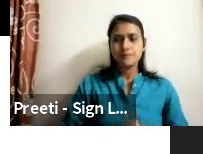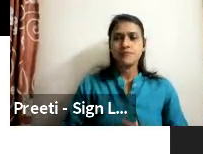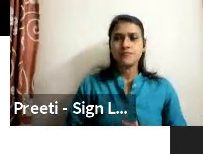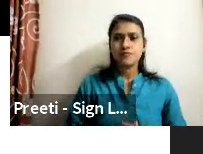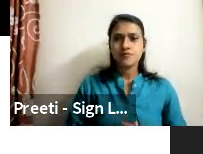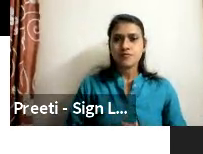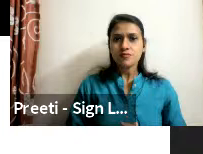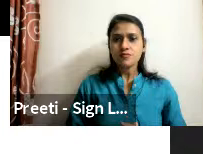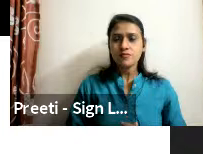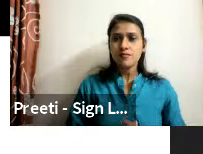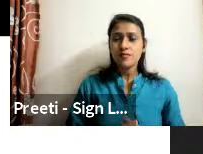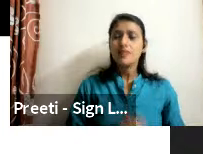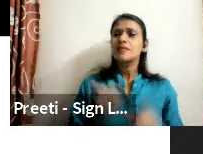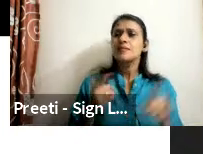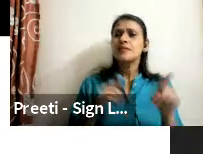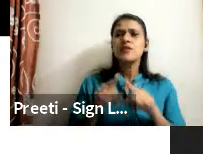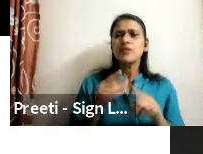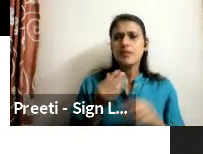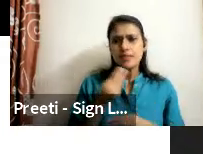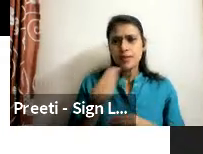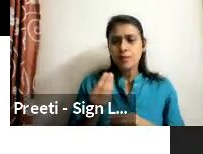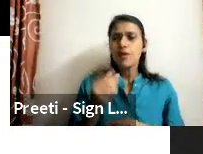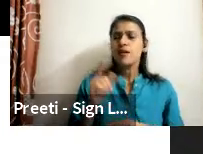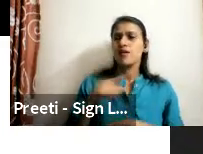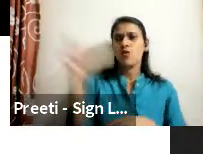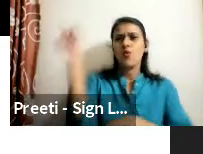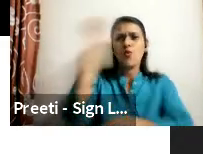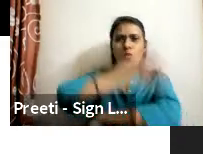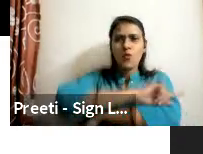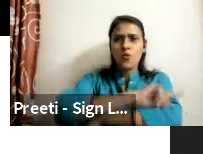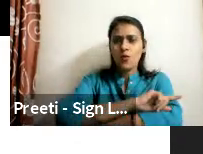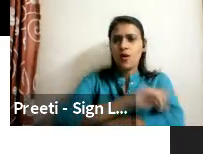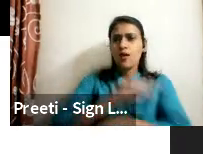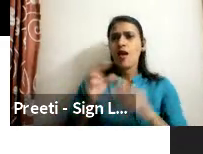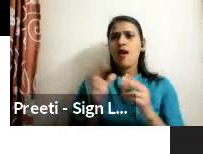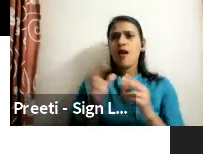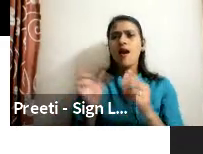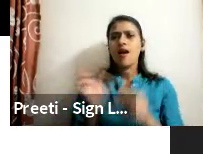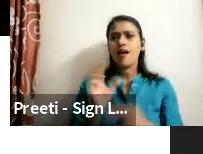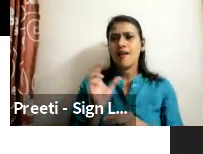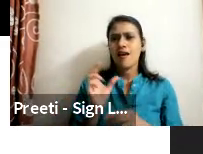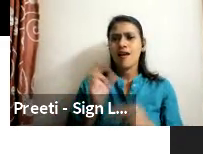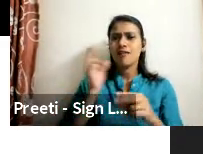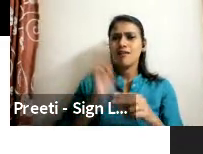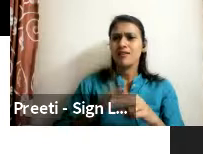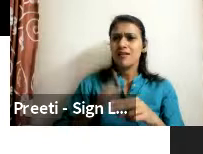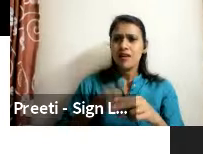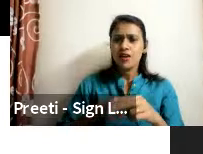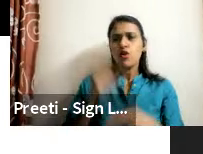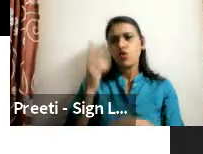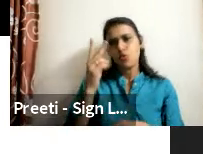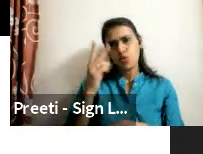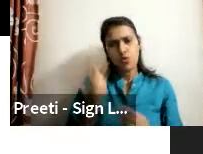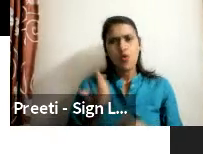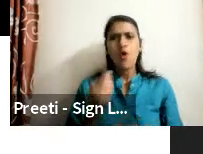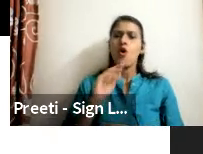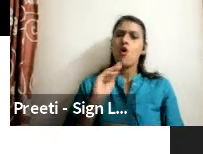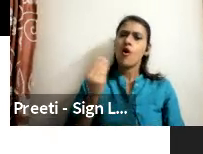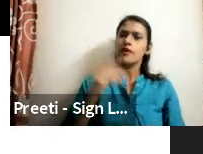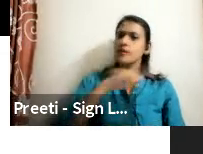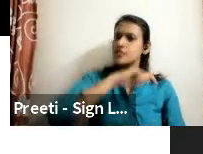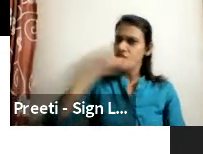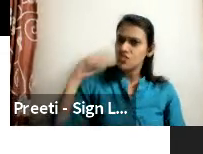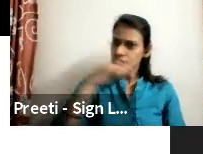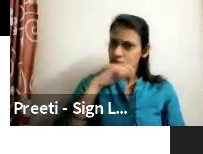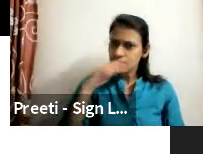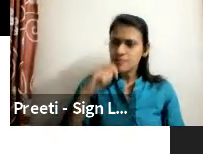arbitrary figure, I would say that 2 eggs a day, or maybe some kind of chicken you can have once